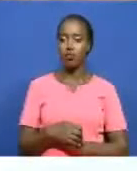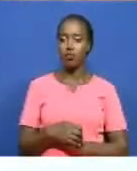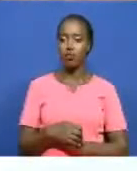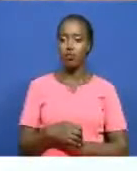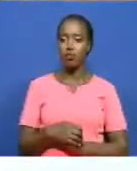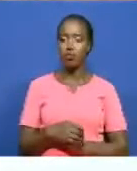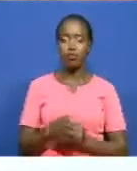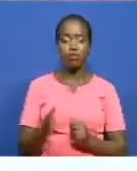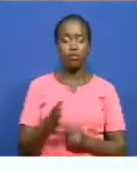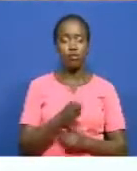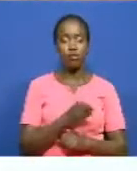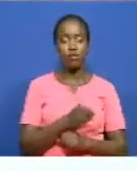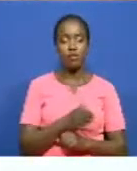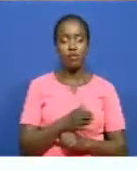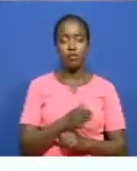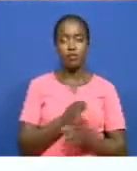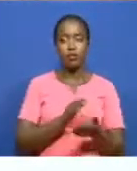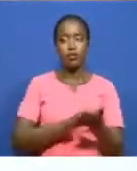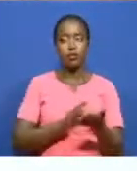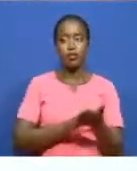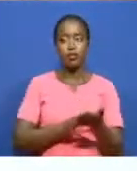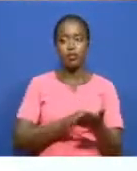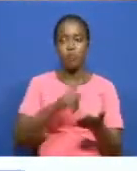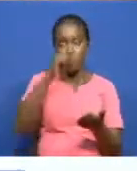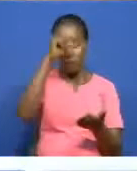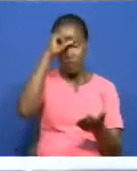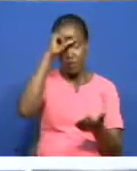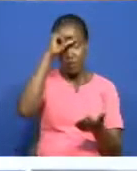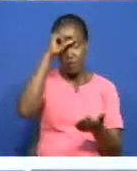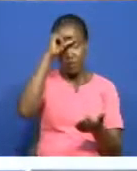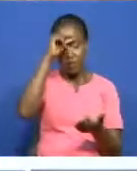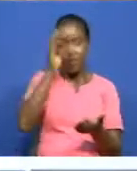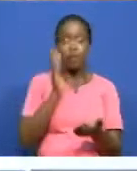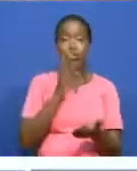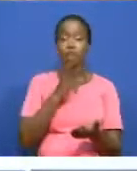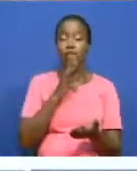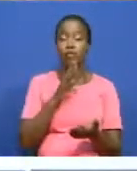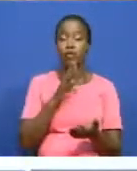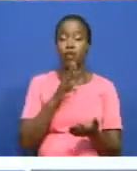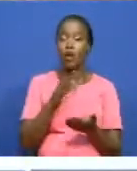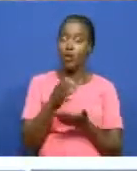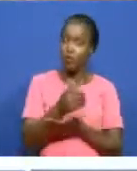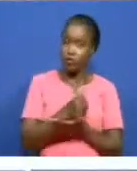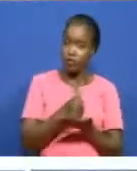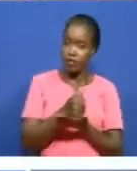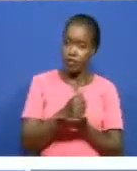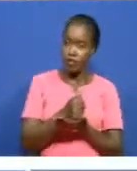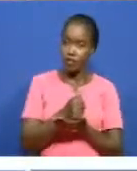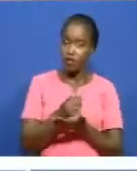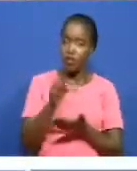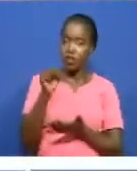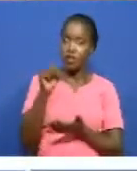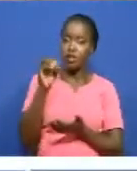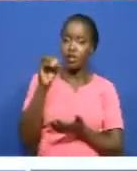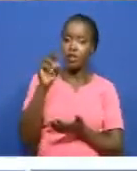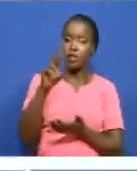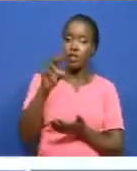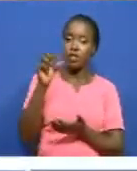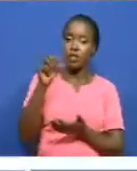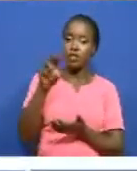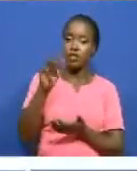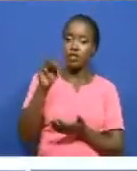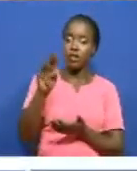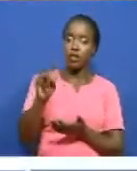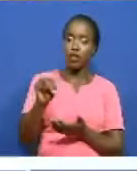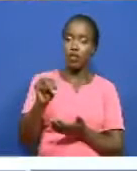to the culprits were a recommendation by the government that cereal flour be blended with sorghum, as measures to address food nutrition requirements has